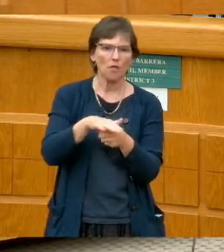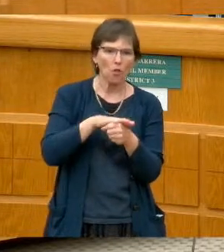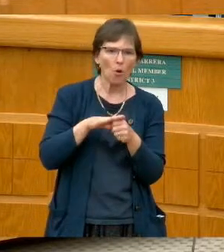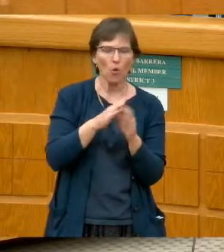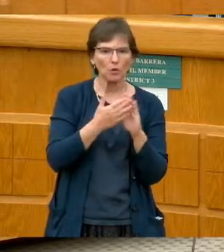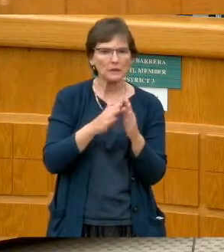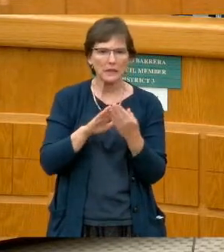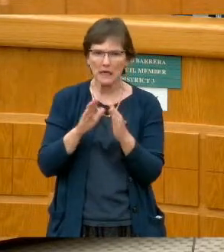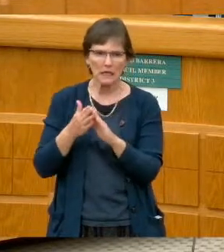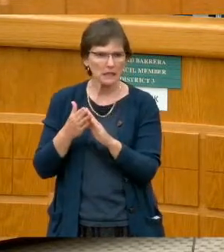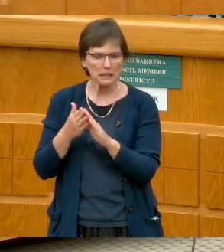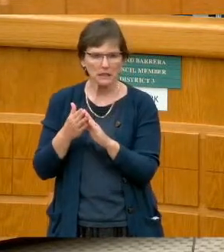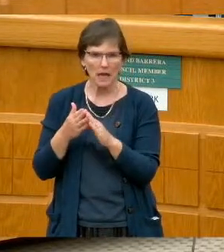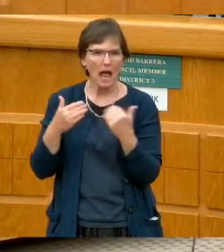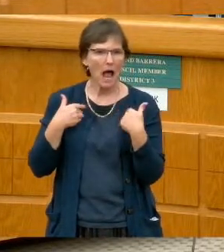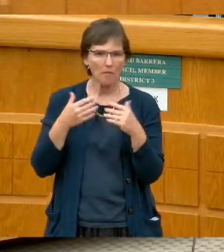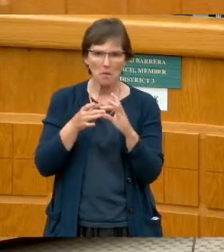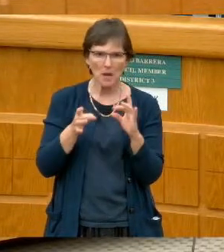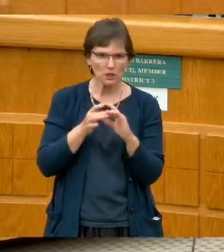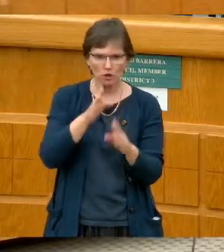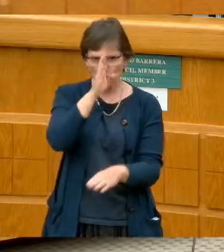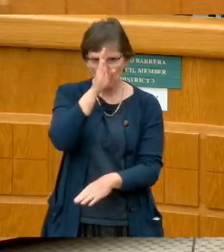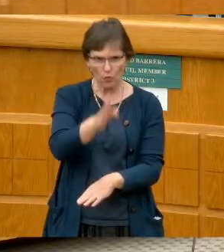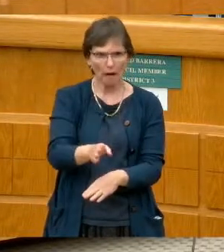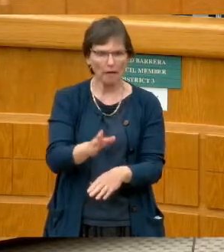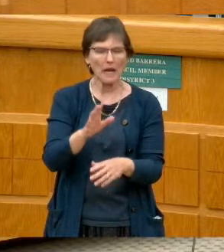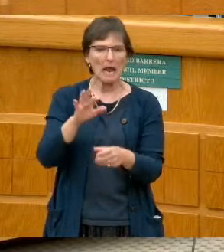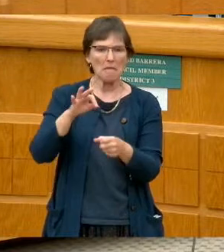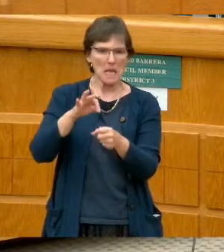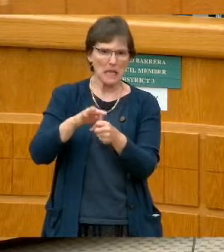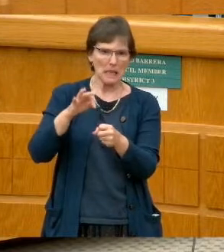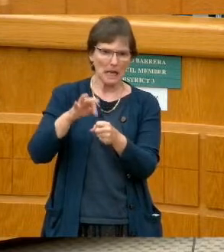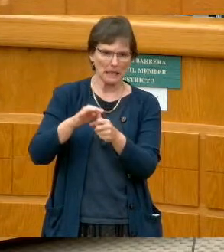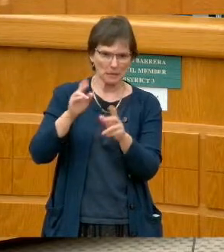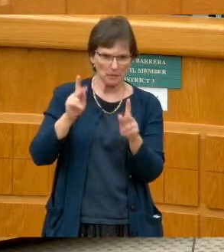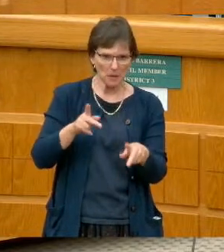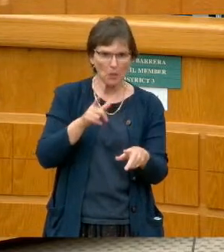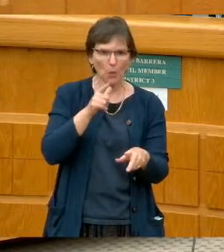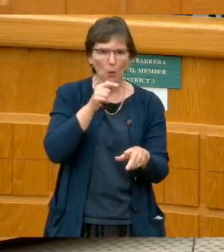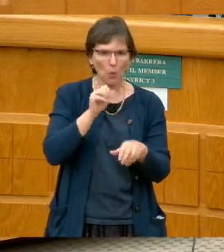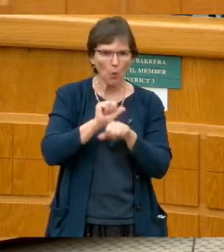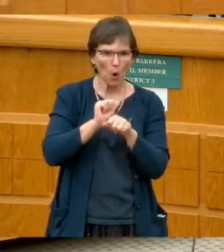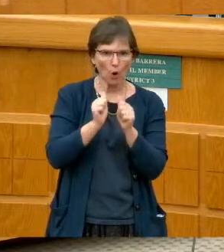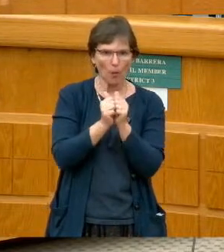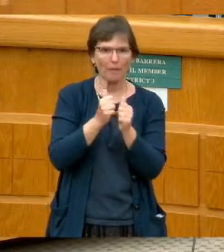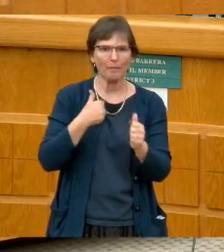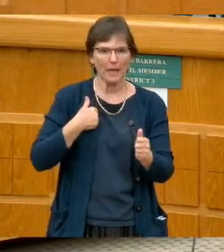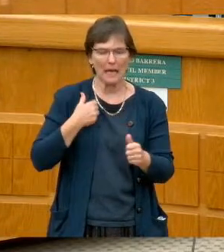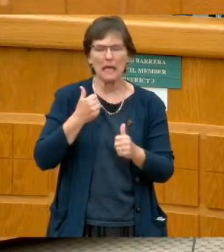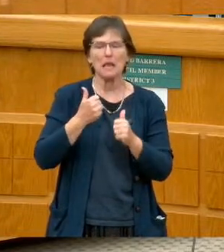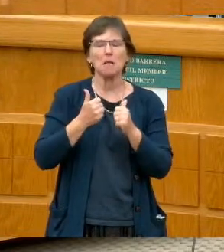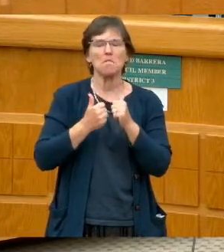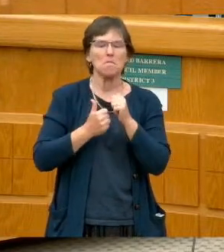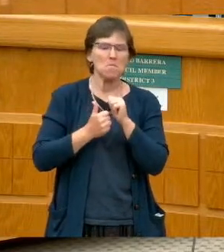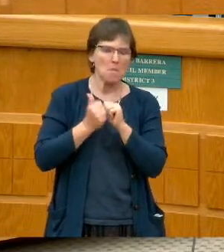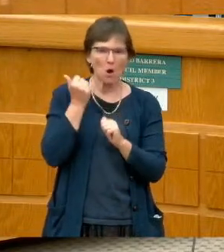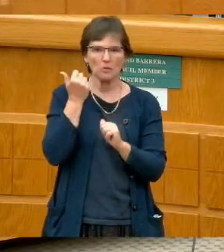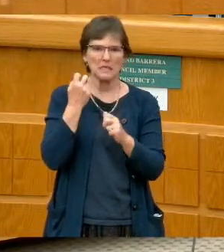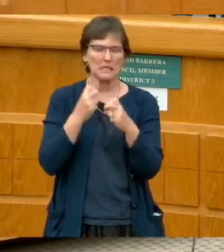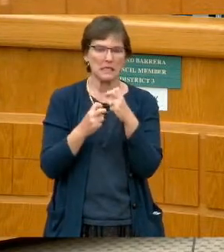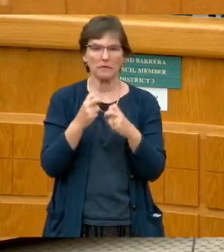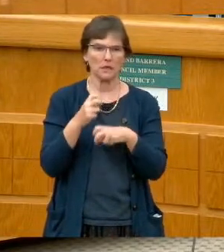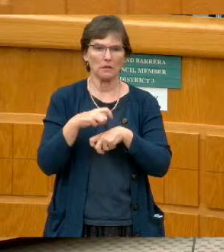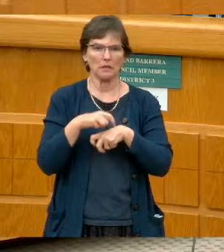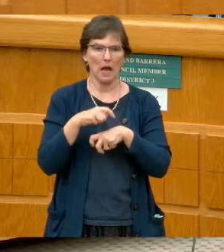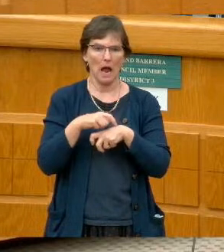Bouillon, Manager Parsons. This message is directly for all of those electeds that are working side by side with me in the